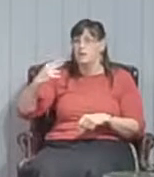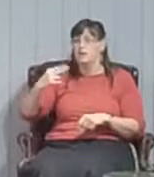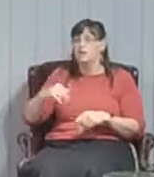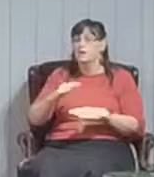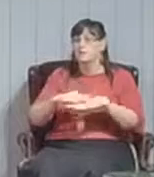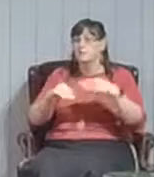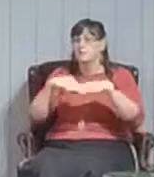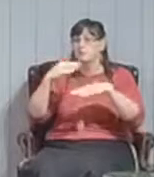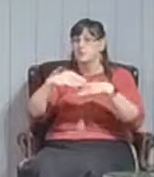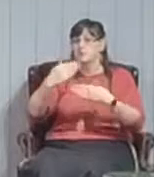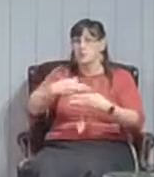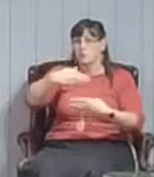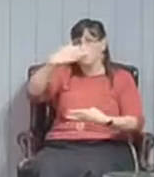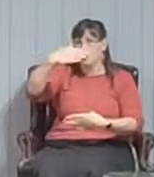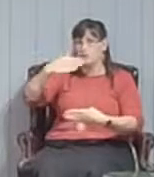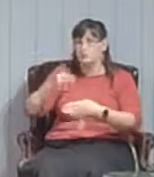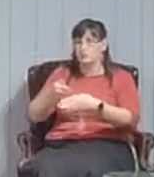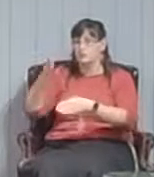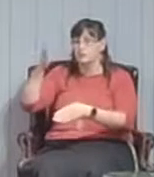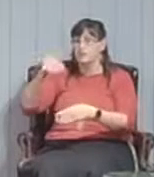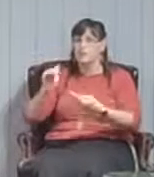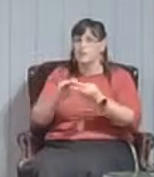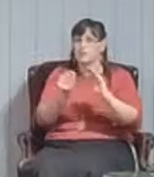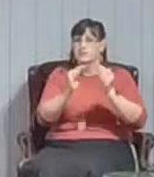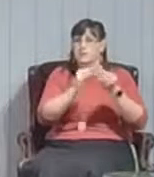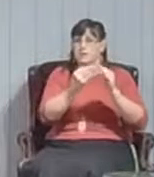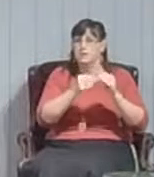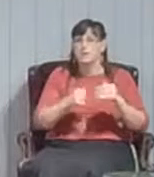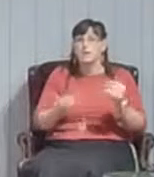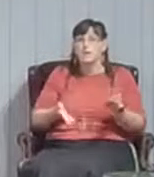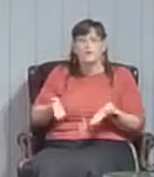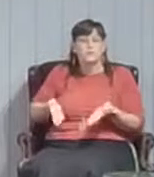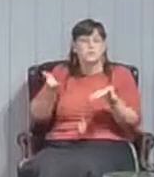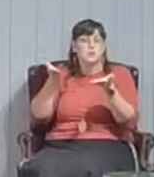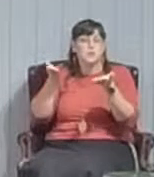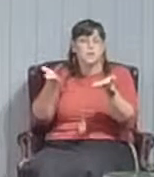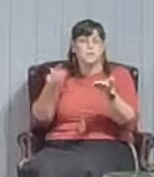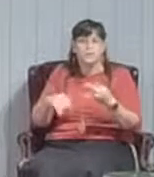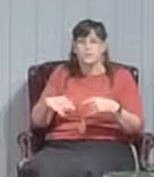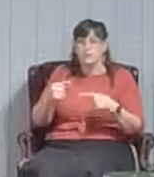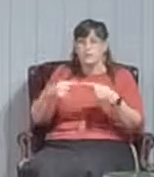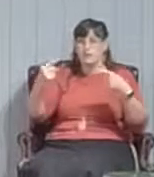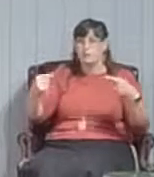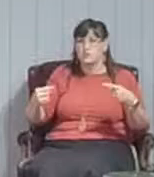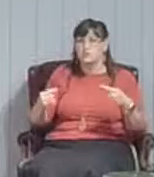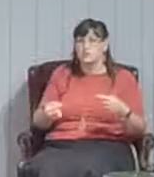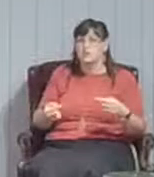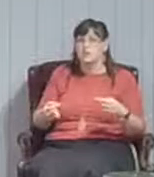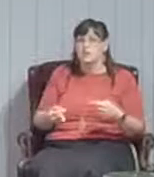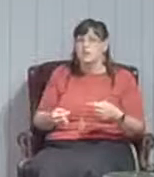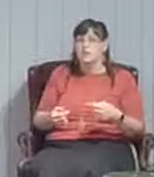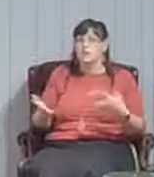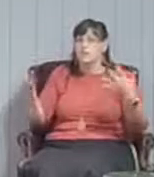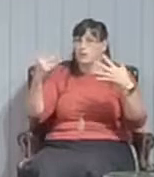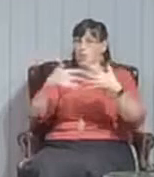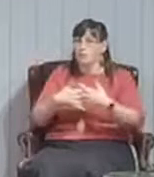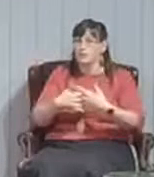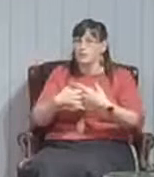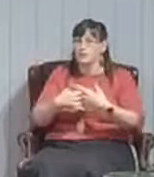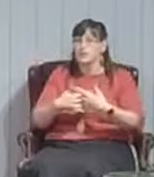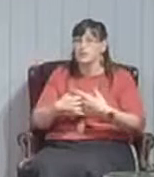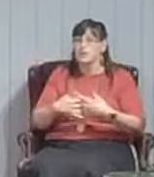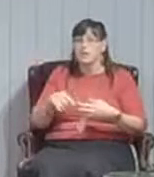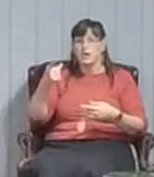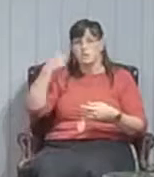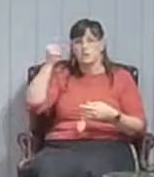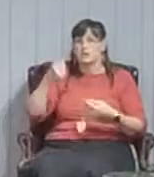building the walls of Jerusalem. In Nehemiah, there is an offer by the adversaries of compromise, and then there is a direct, because he doesn't give in